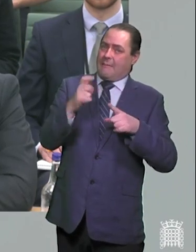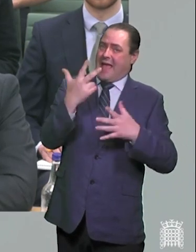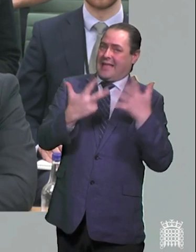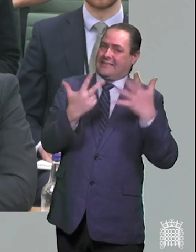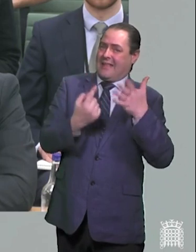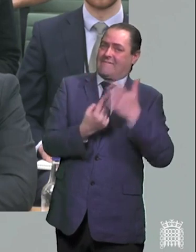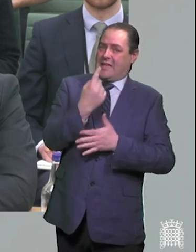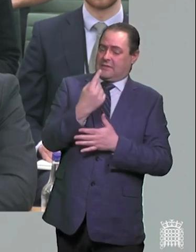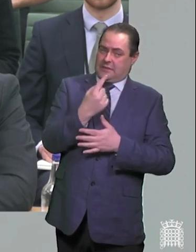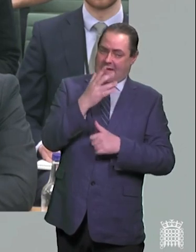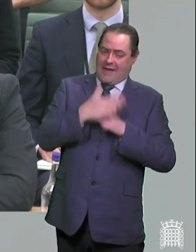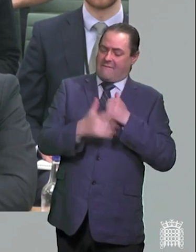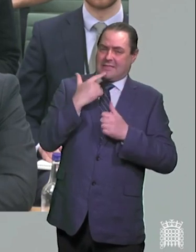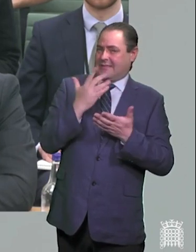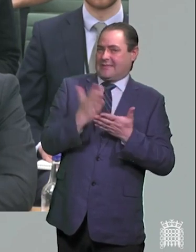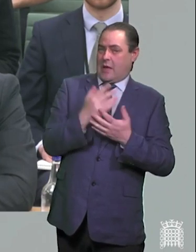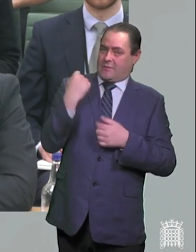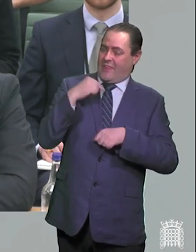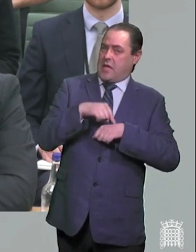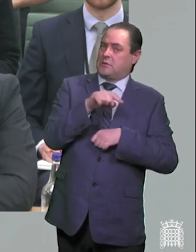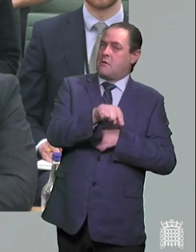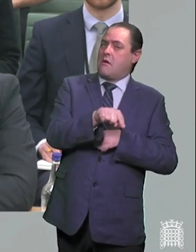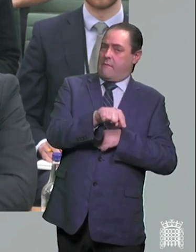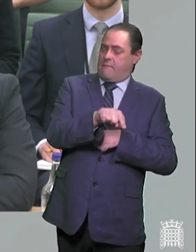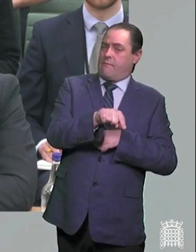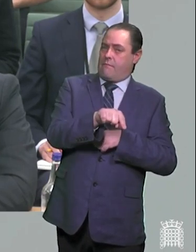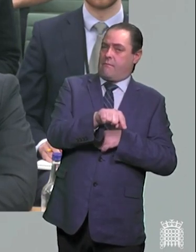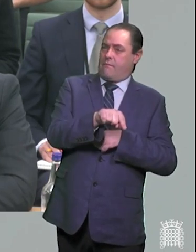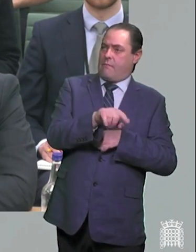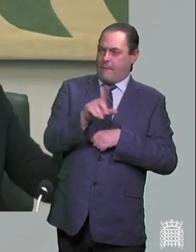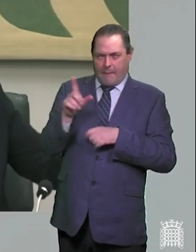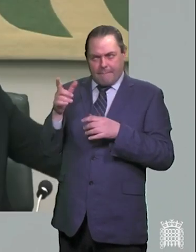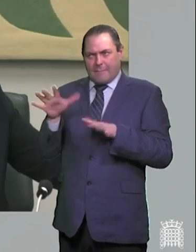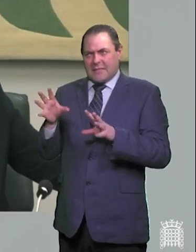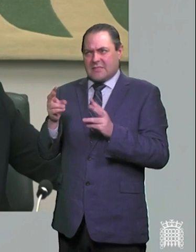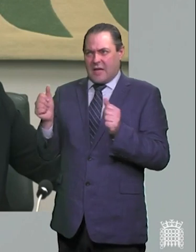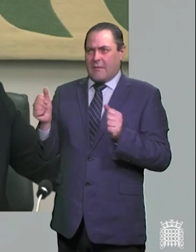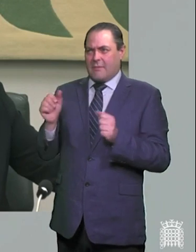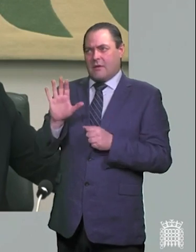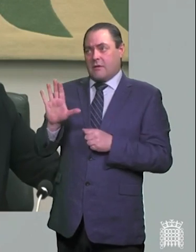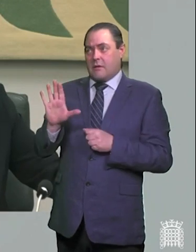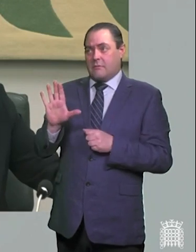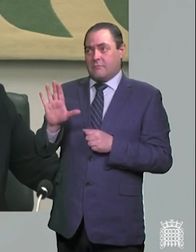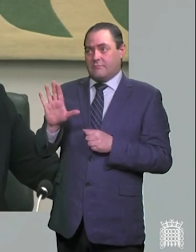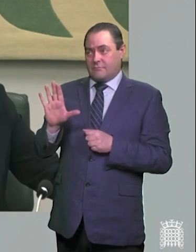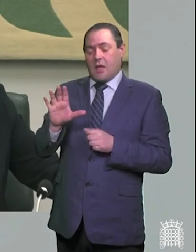18th event that he had doubts about whether the guidance was followed. He did have doubts. Can I just ask... Sorry,